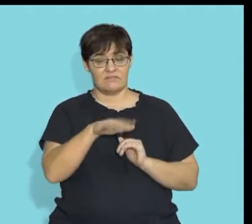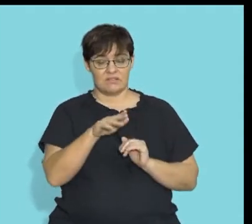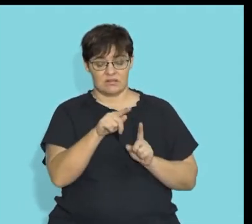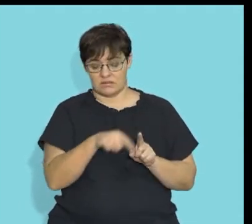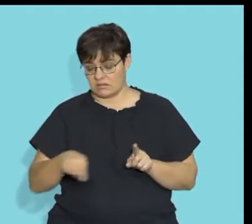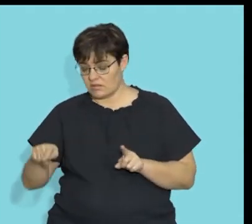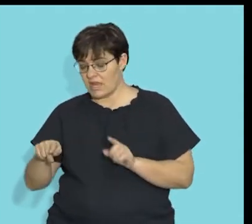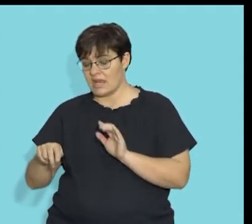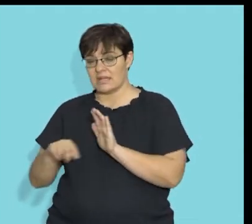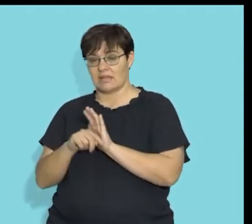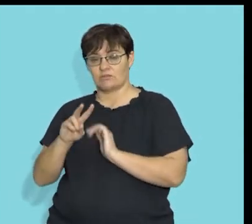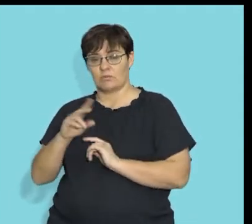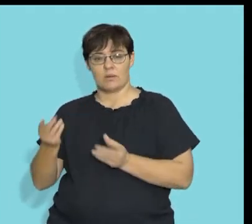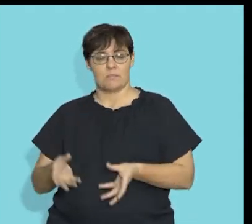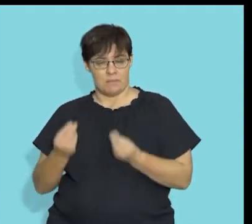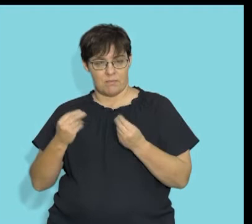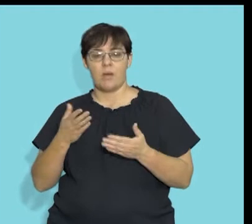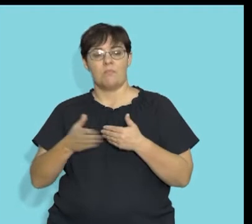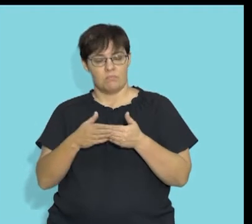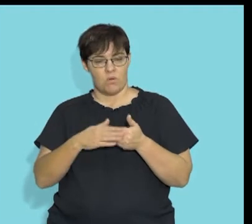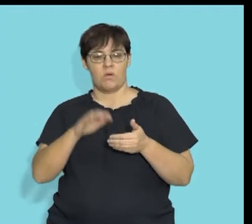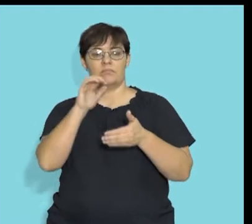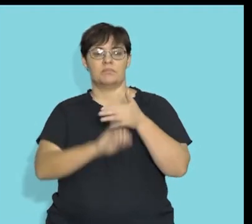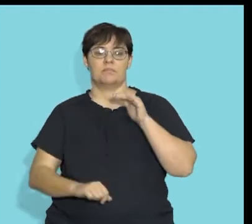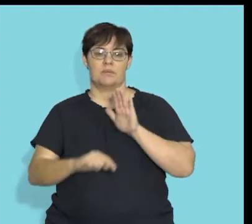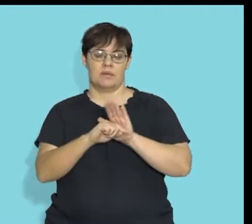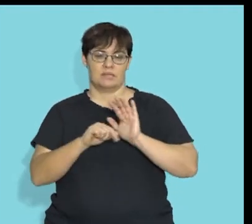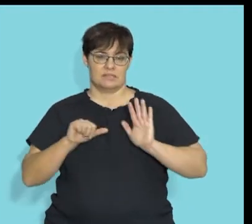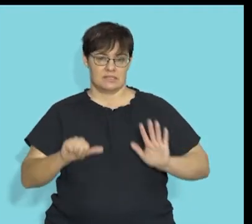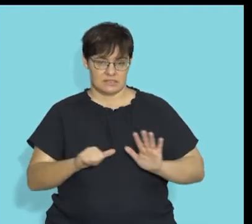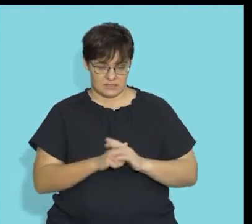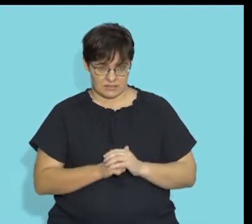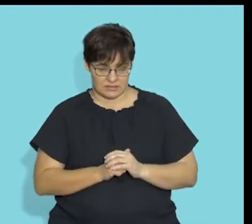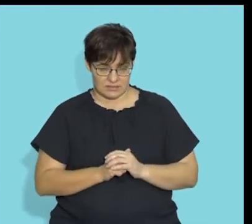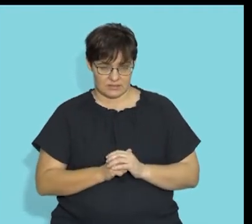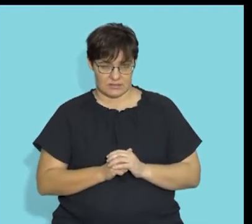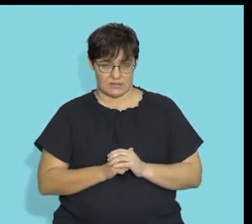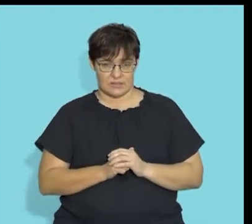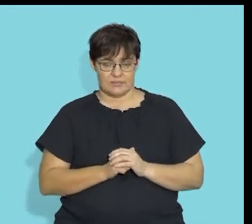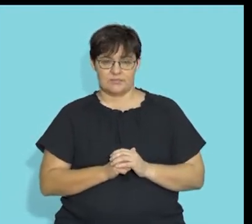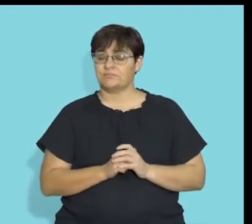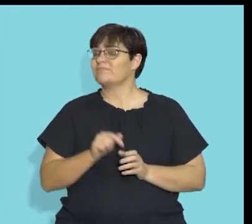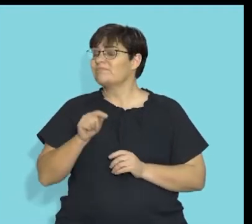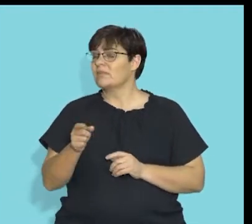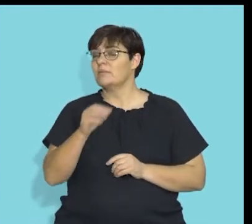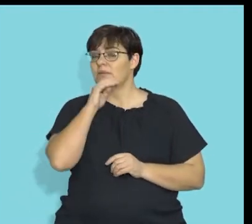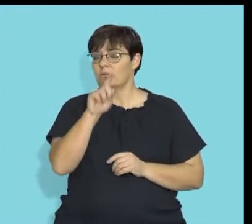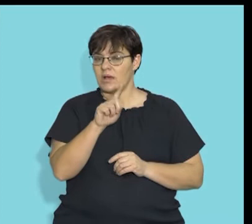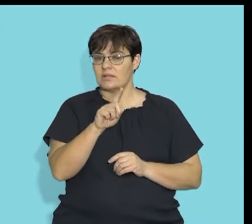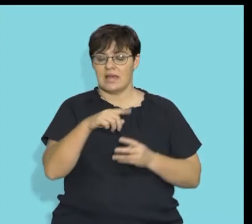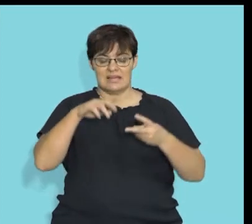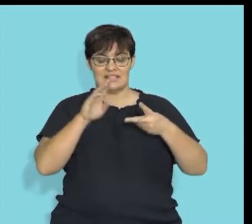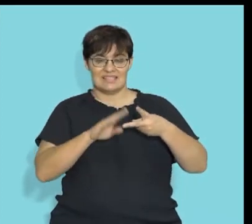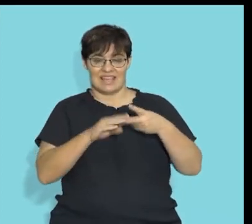negative 15 to negative 21, I have subtracted a further 6. This means that